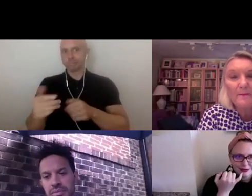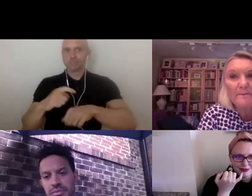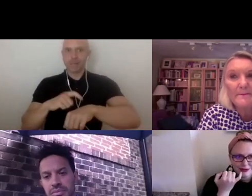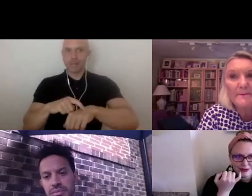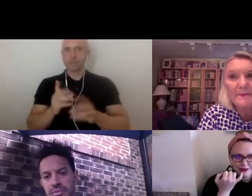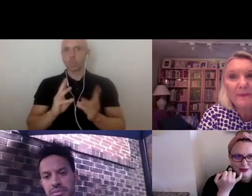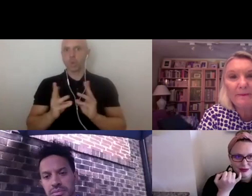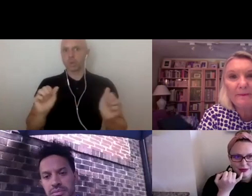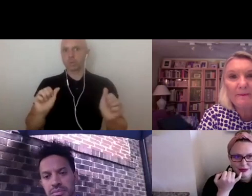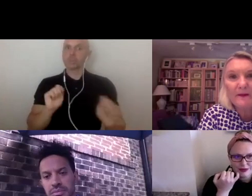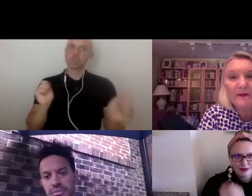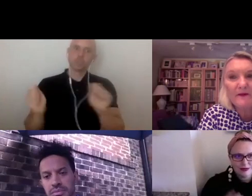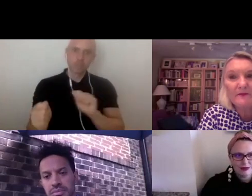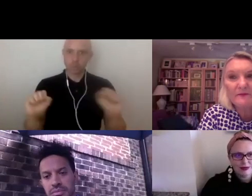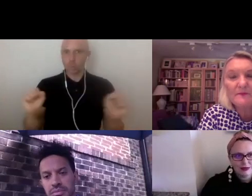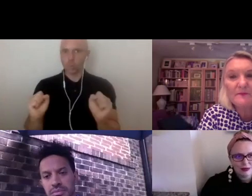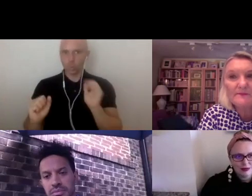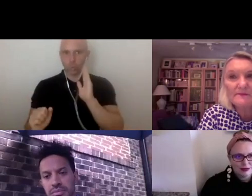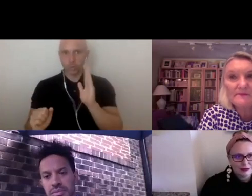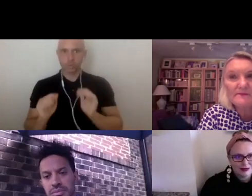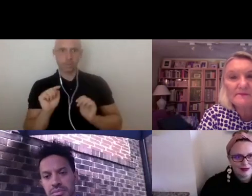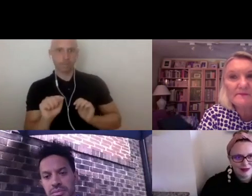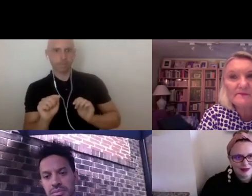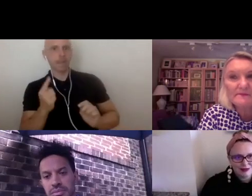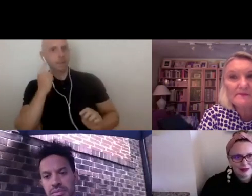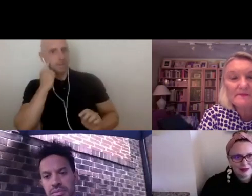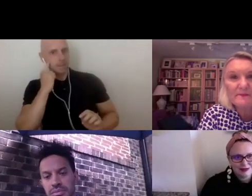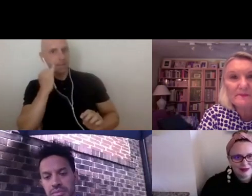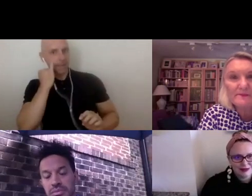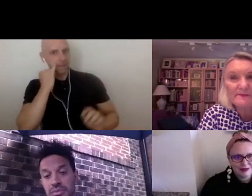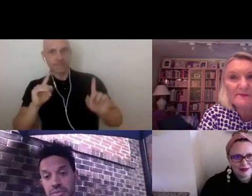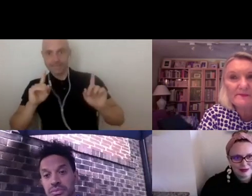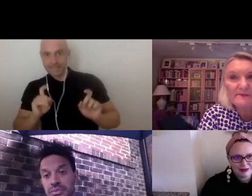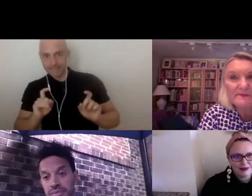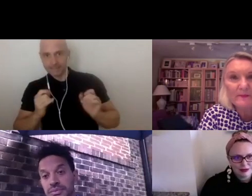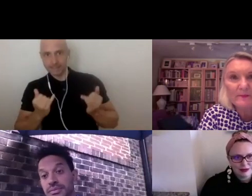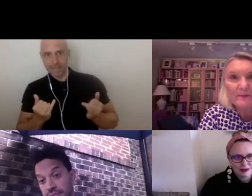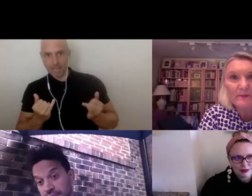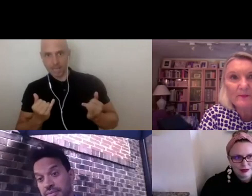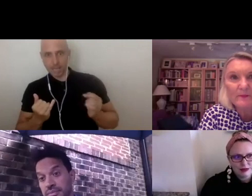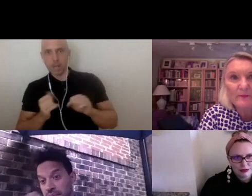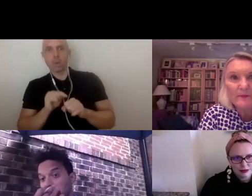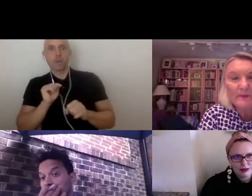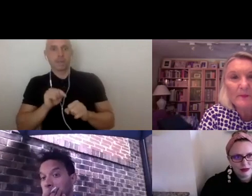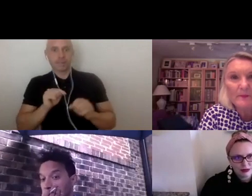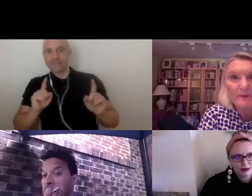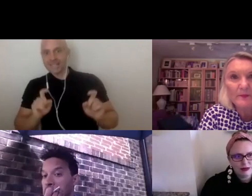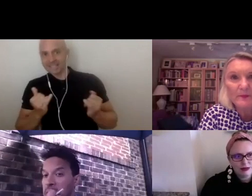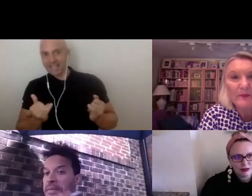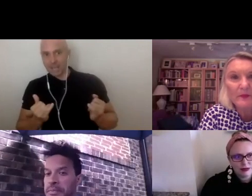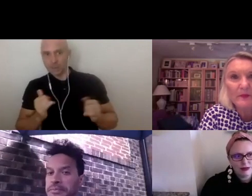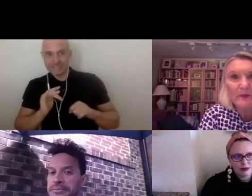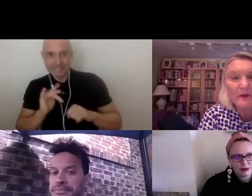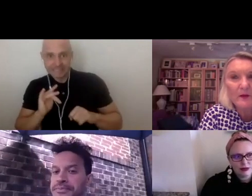point, if we can test it out now, that might be what we have to live with in April and May and June next year. Correct. So it's good